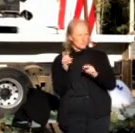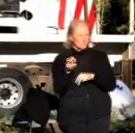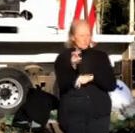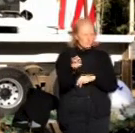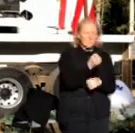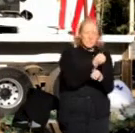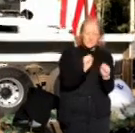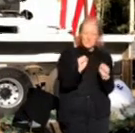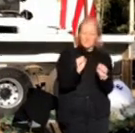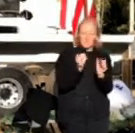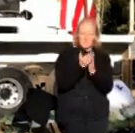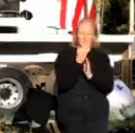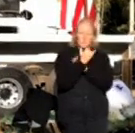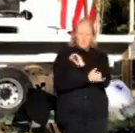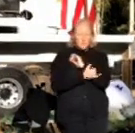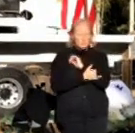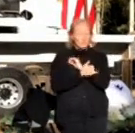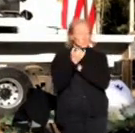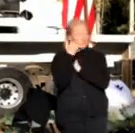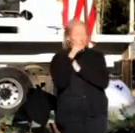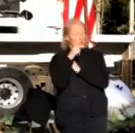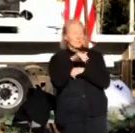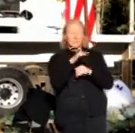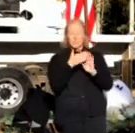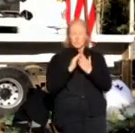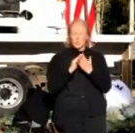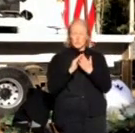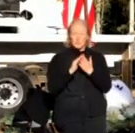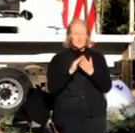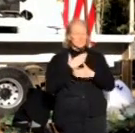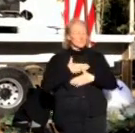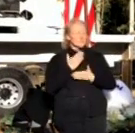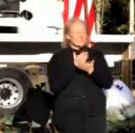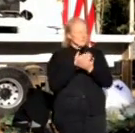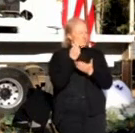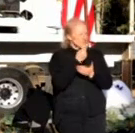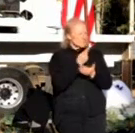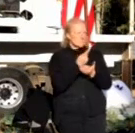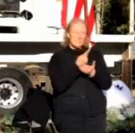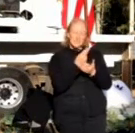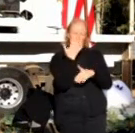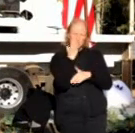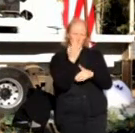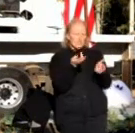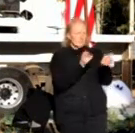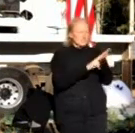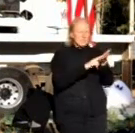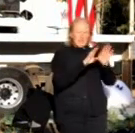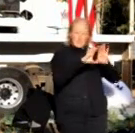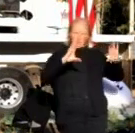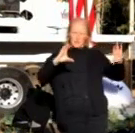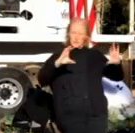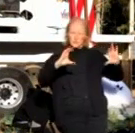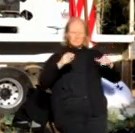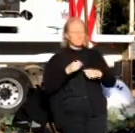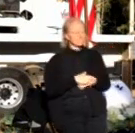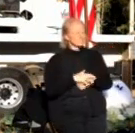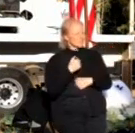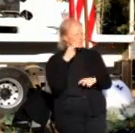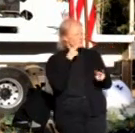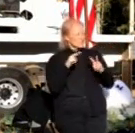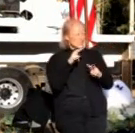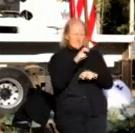across the country. If you're in these communities, definitely stop by and see us and sign the banner and wish the tree well. And you can check out the